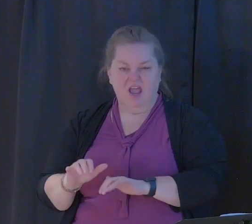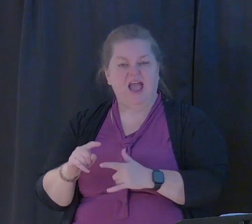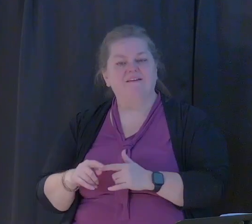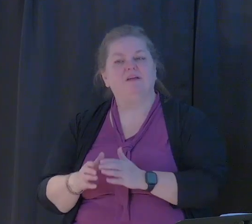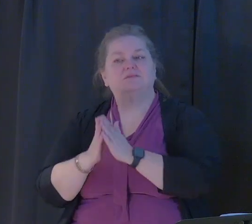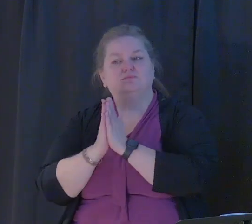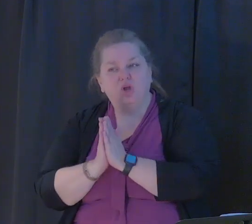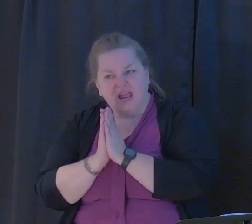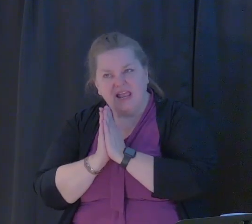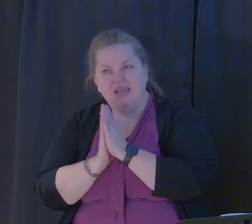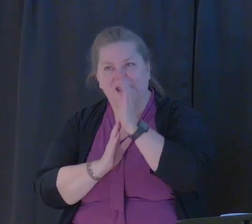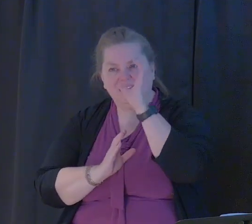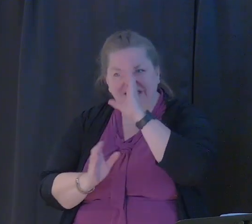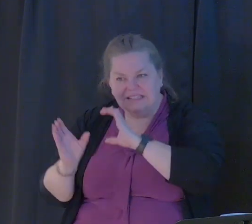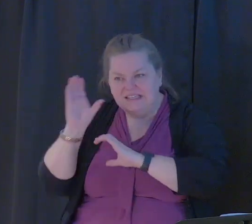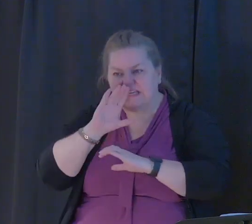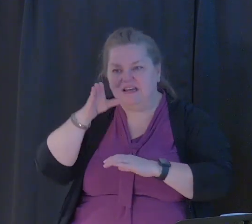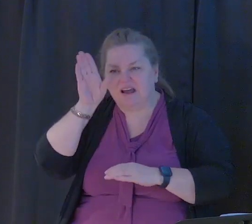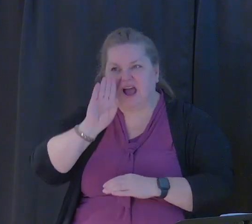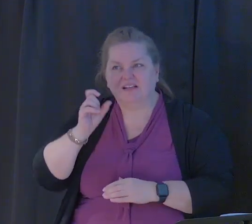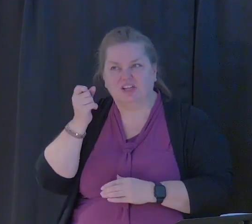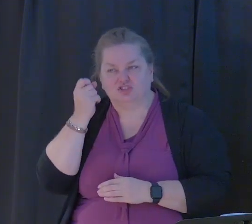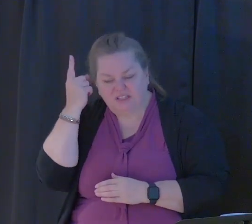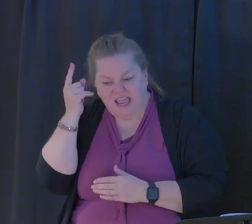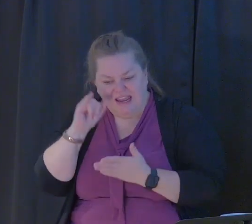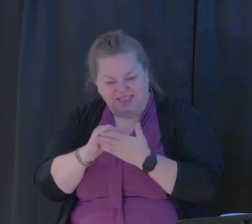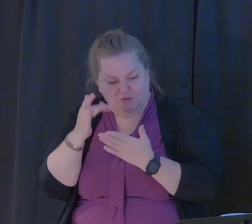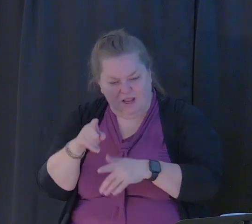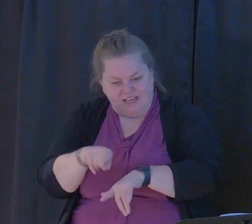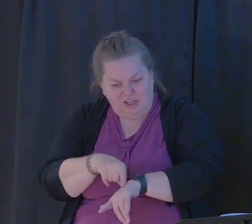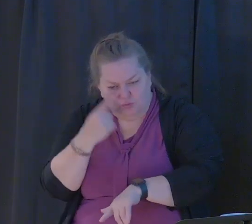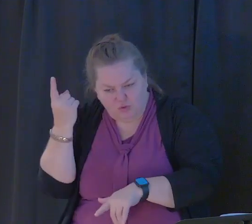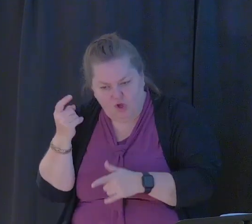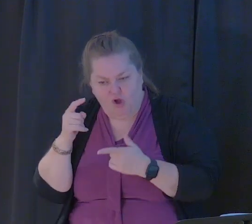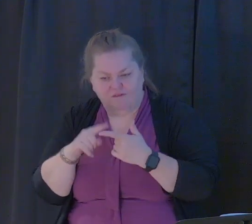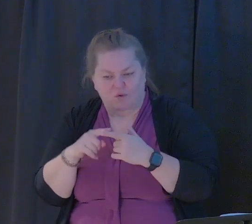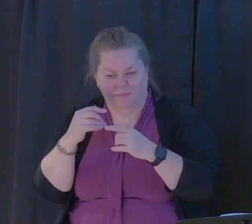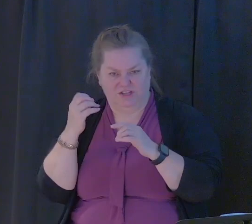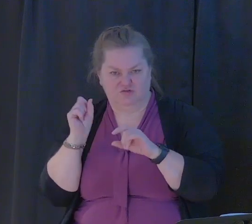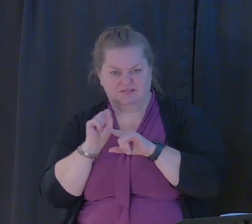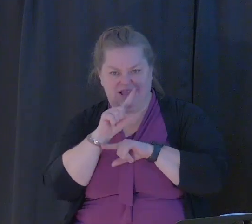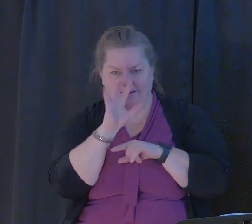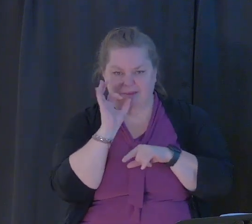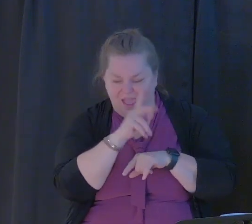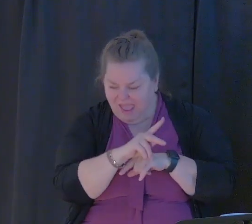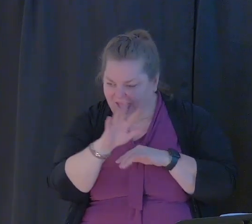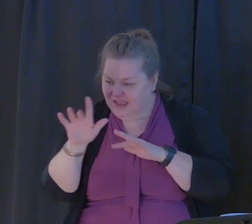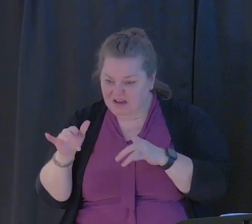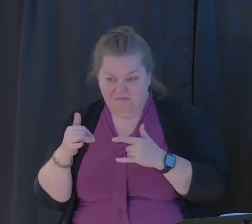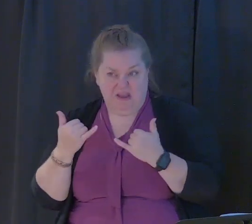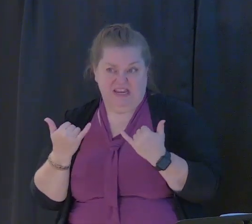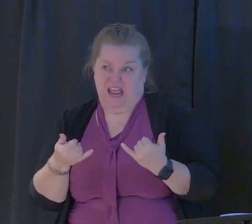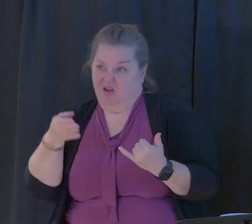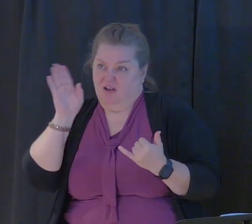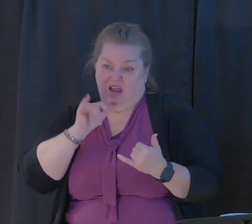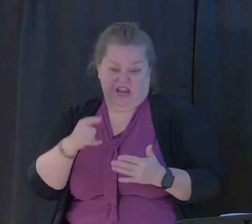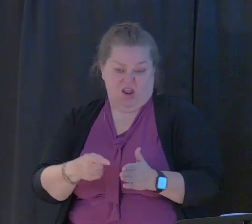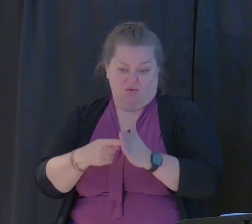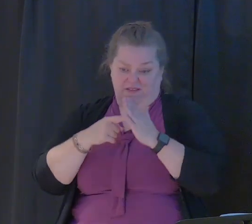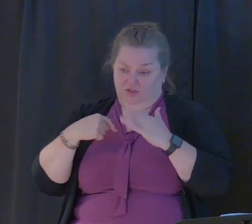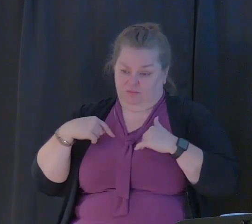praying and seeking God's understanding of who else I offended, if I did. And at this time, he hasn't. And if he